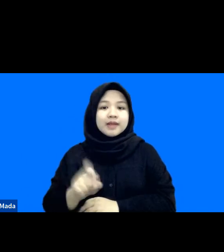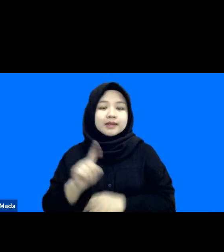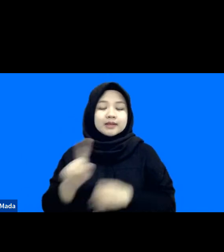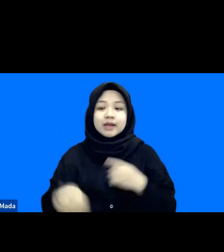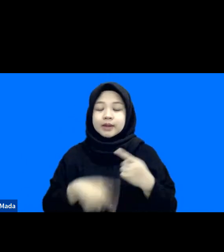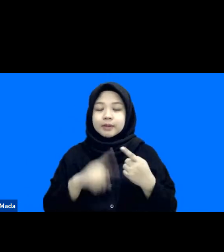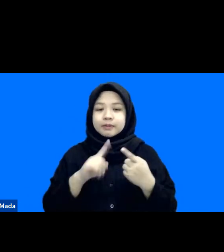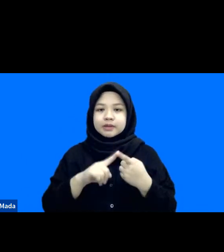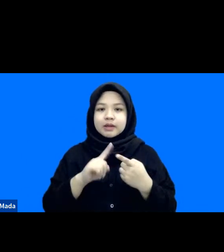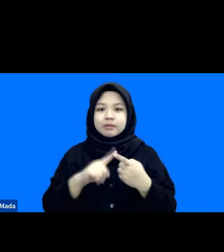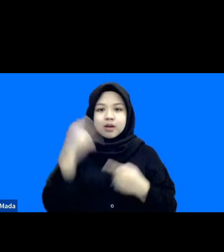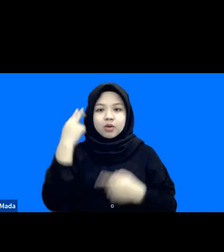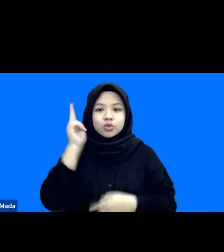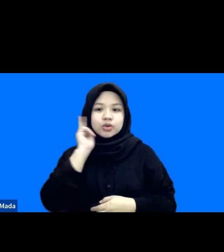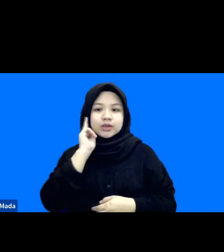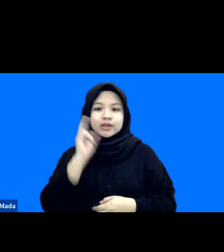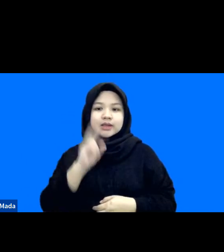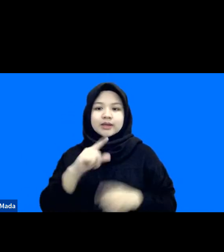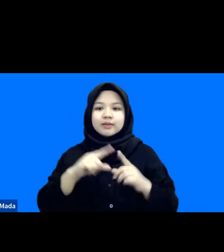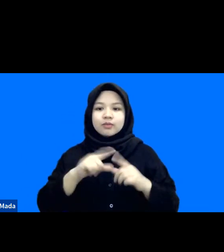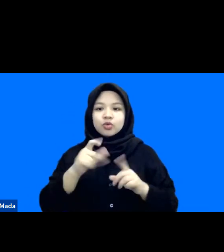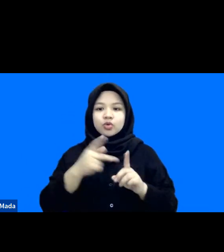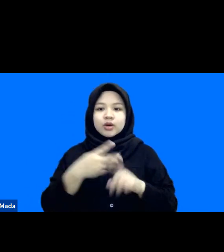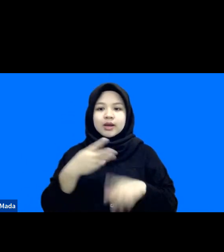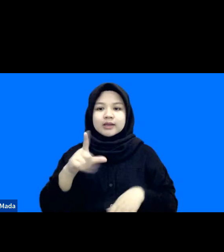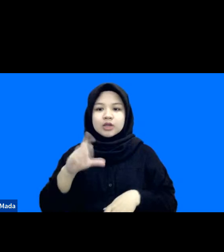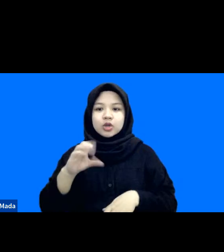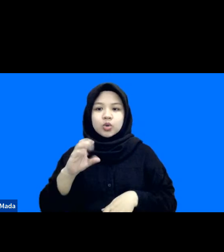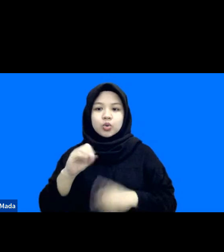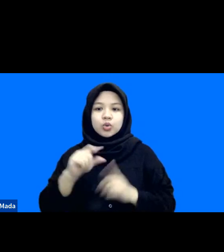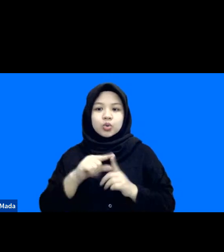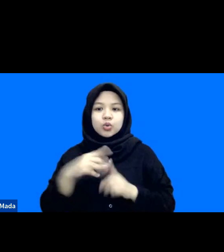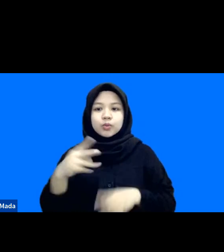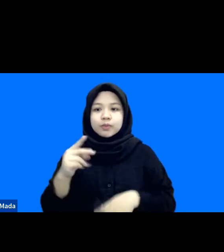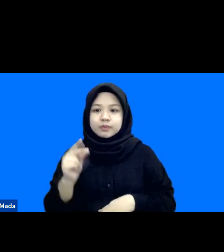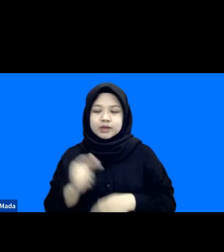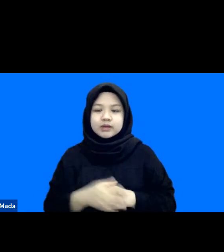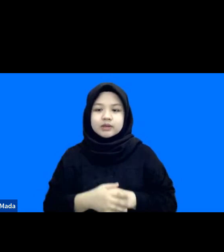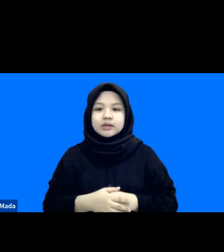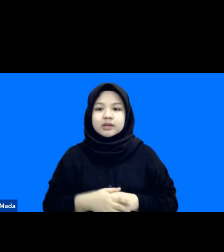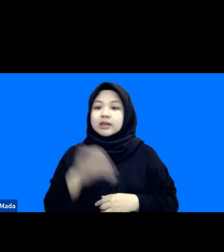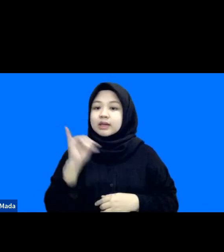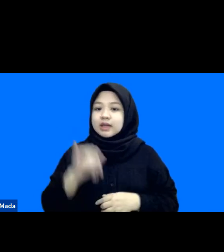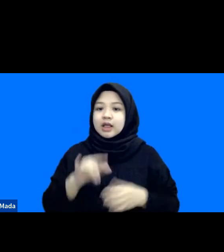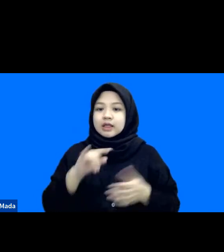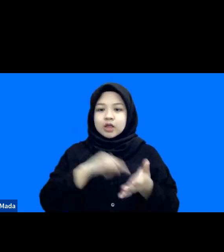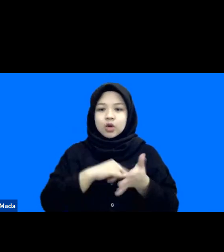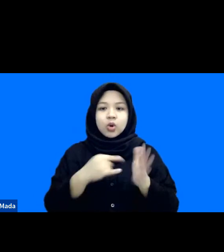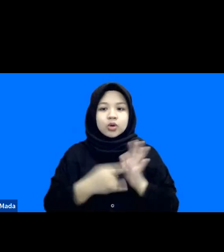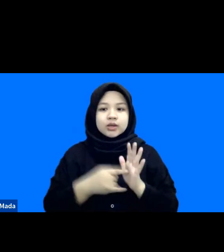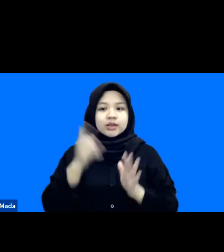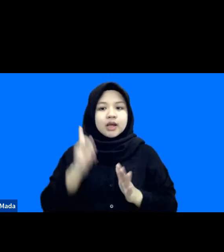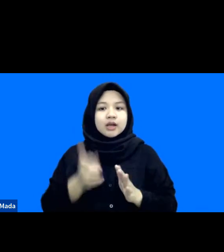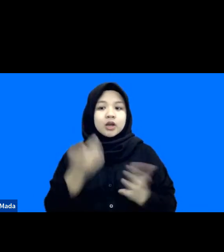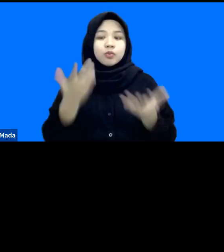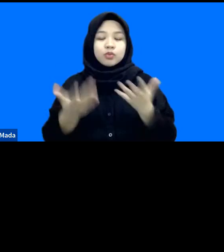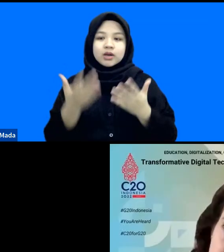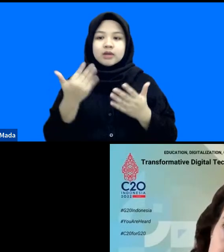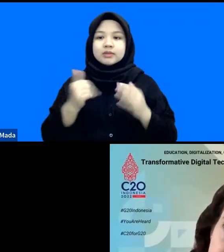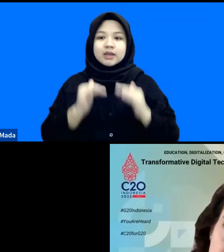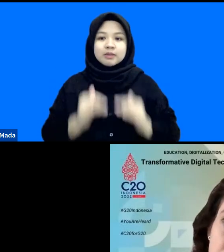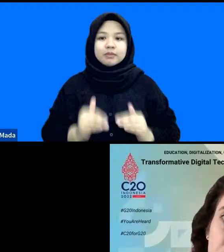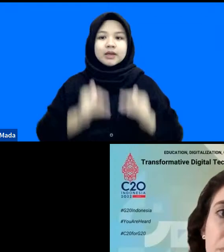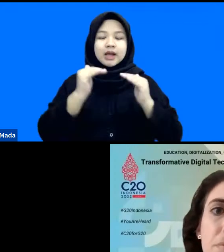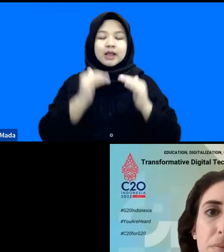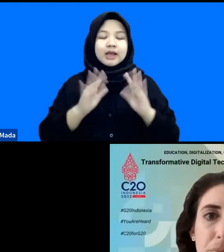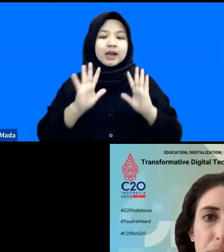Cooper. The question is, indeed, that technology has potential to improve learning outcomes, but around the